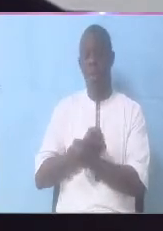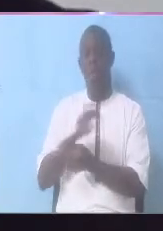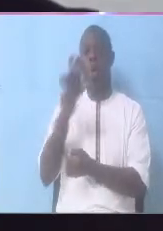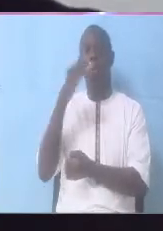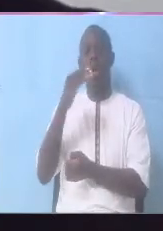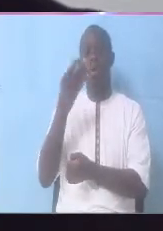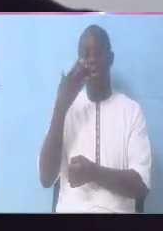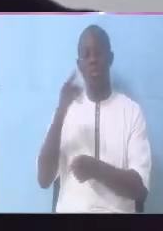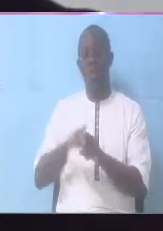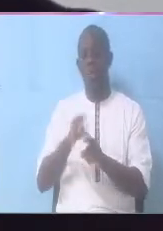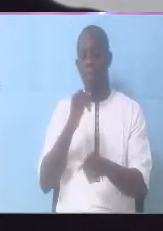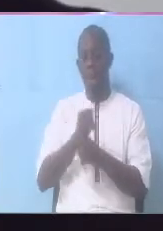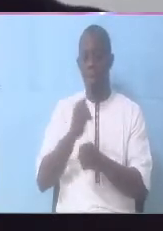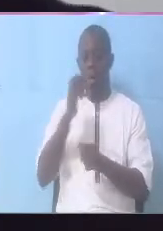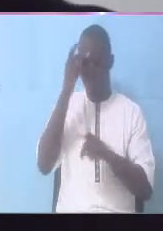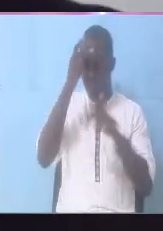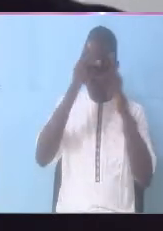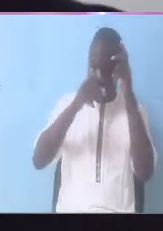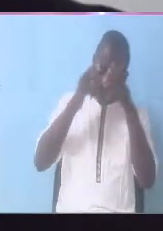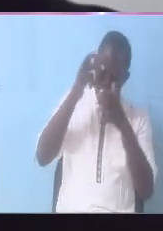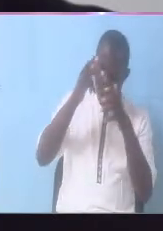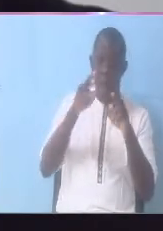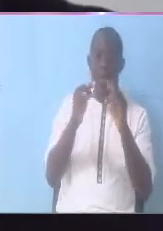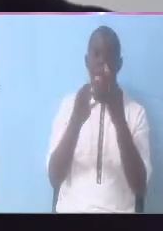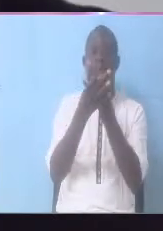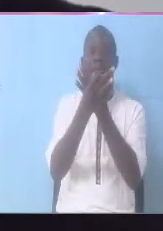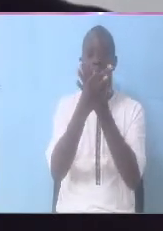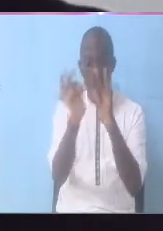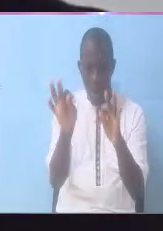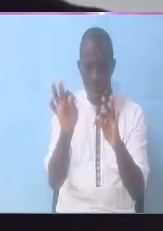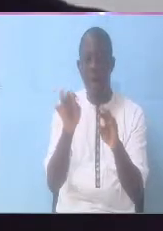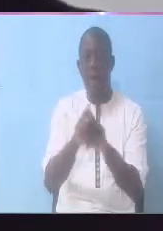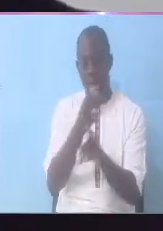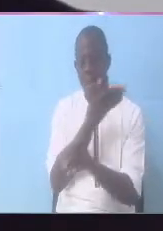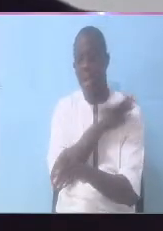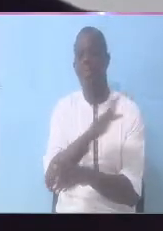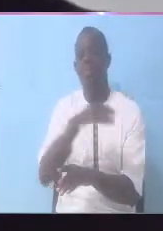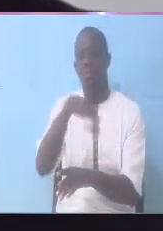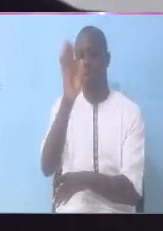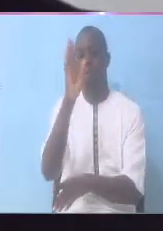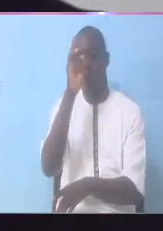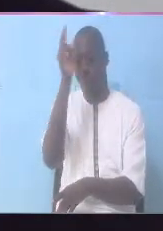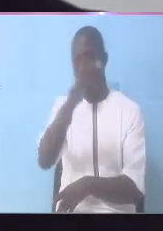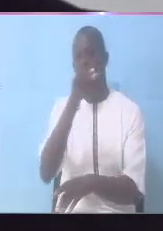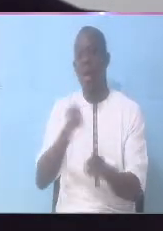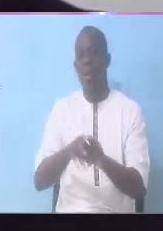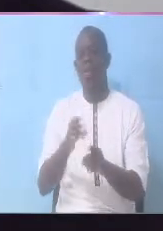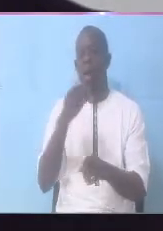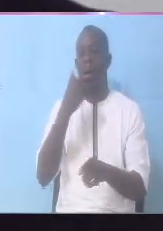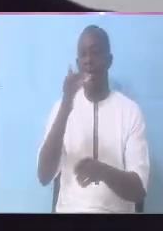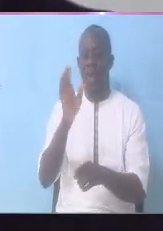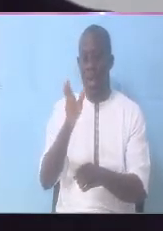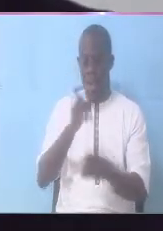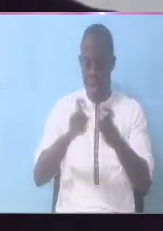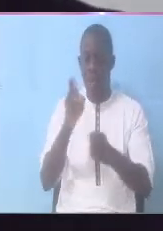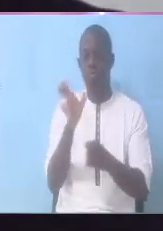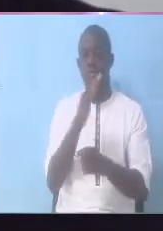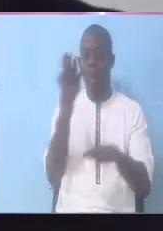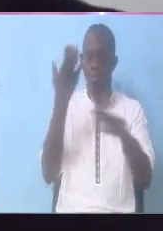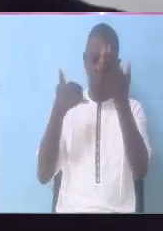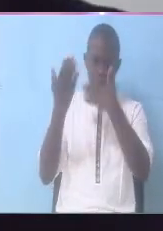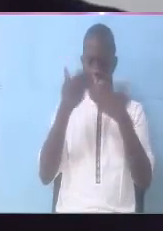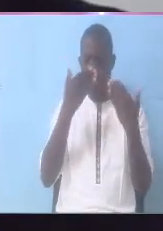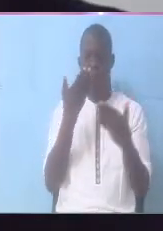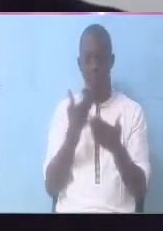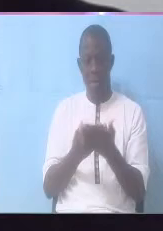and all those of it, they are free of it. That's the time they let them go. They ask them to go and shower again and then allow them to go home. Kapokanilai, dol